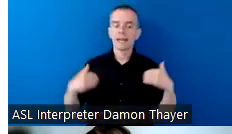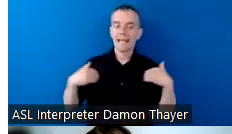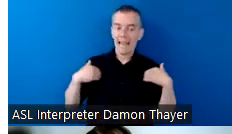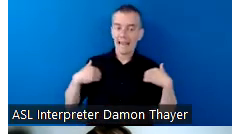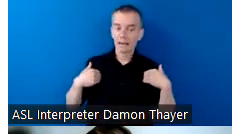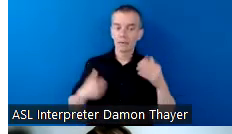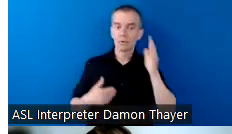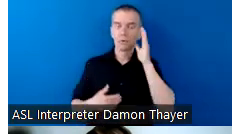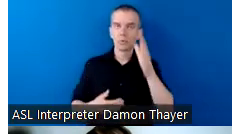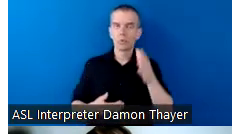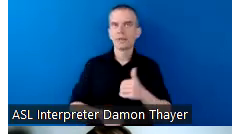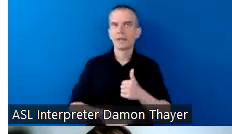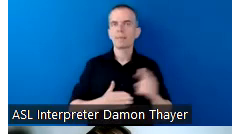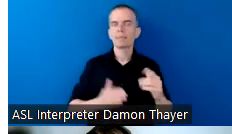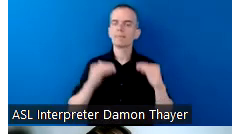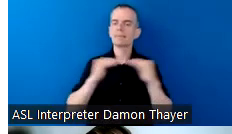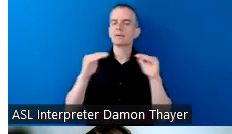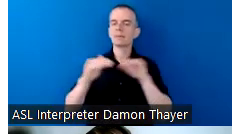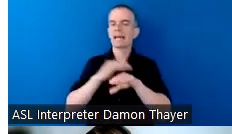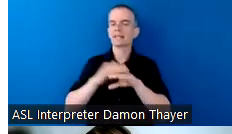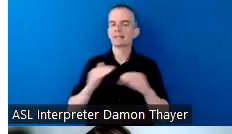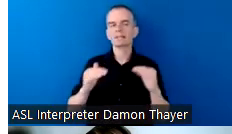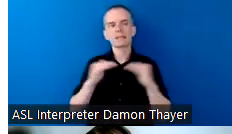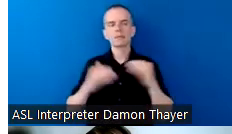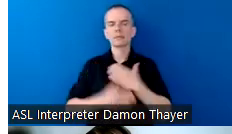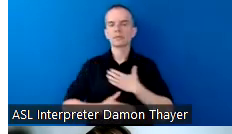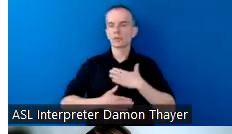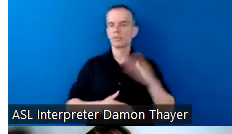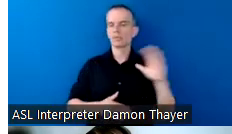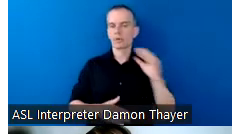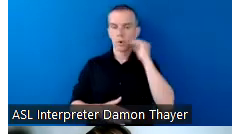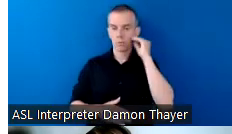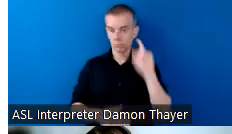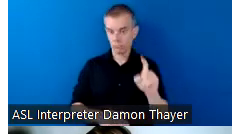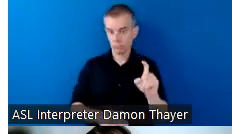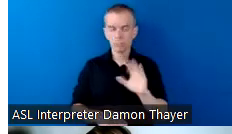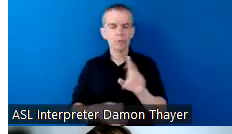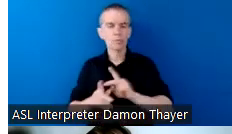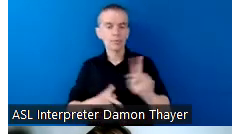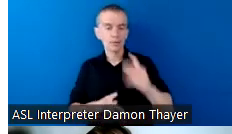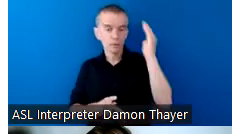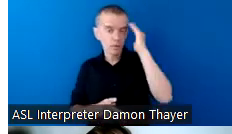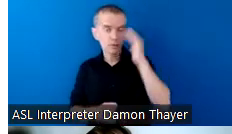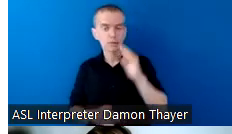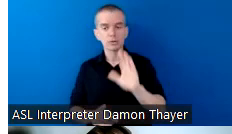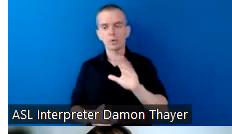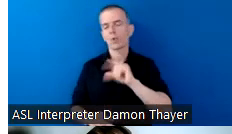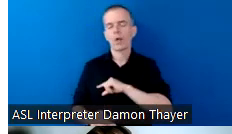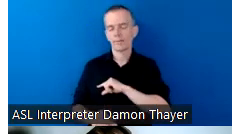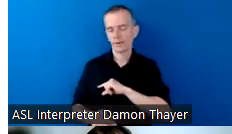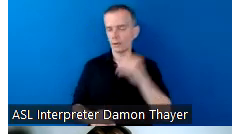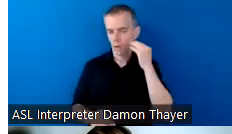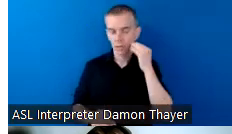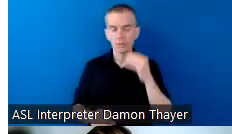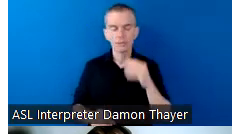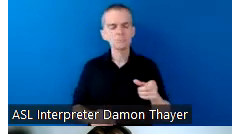would restore equal access or enjoyment of their housing, right? And with your professional knowledge, your qualified knowledge, if you can say, yes,